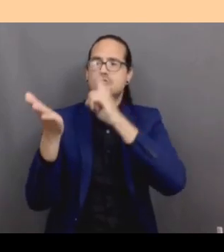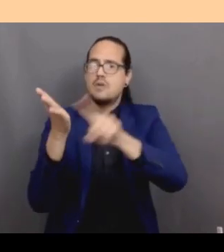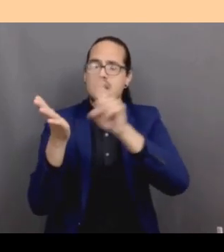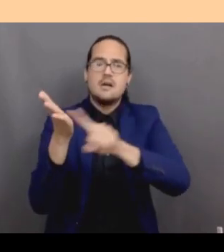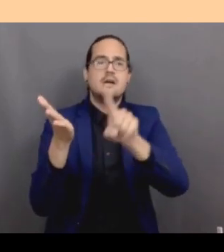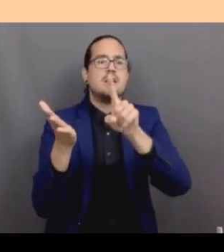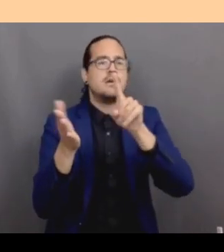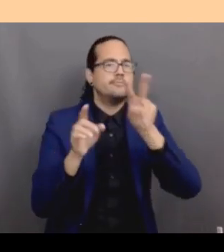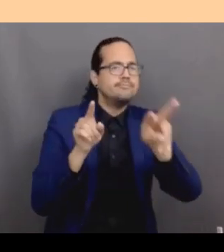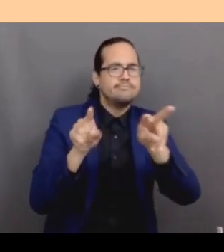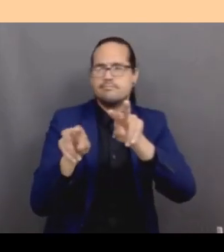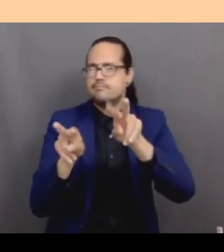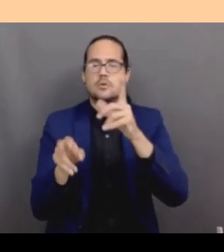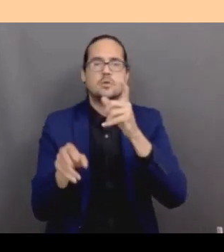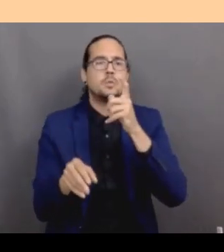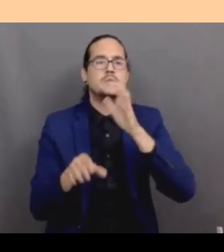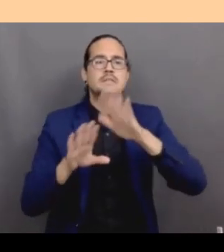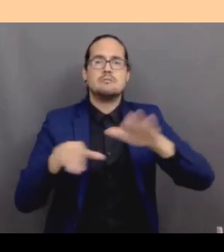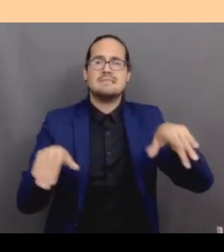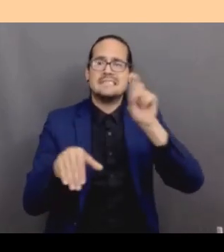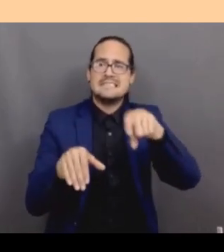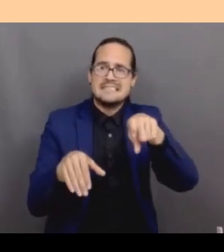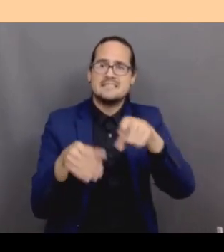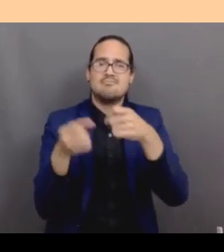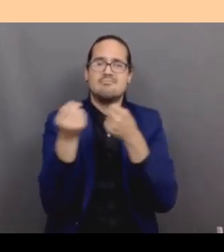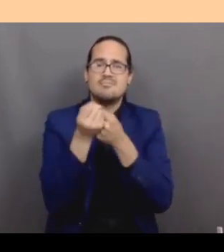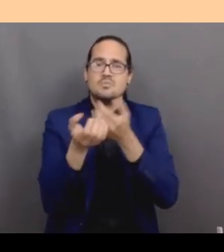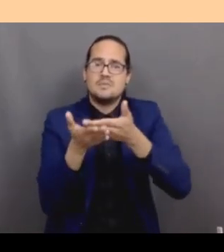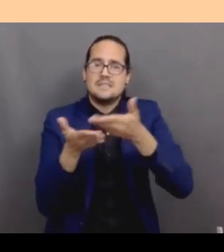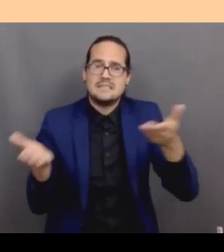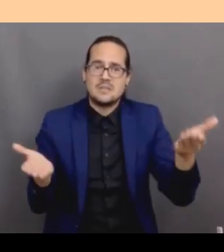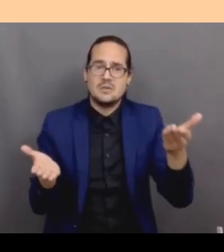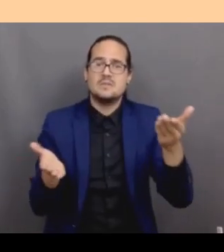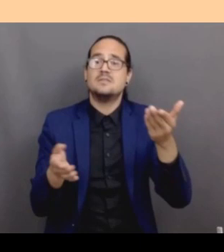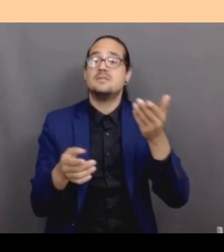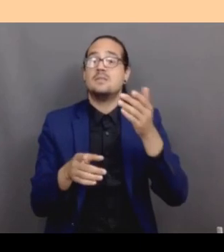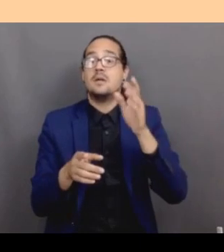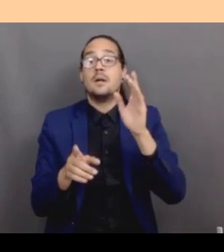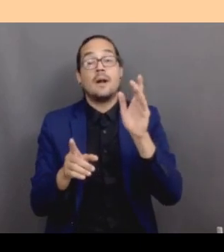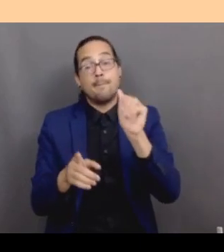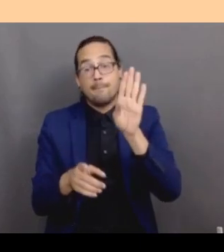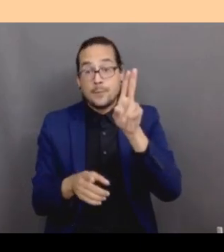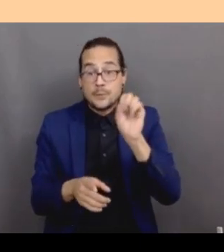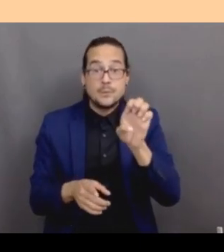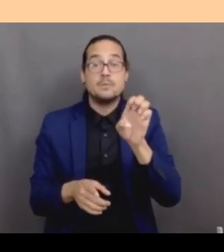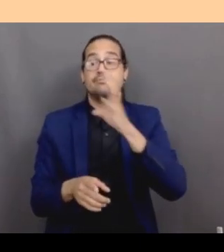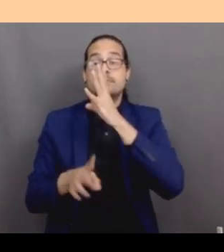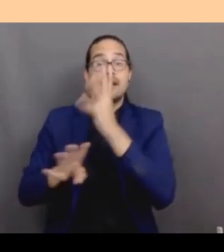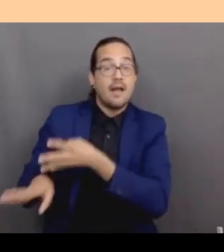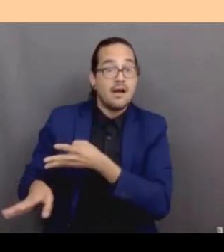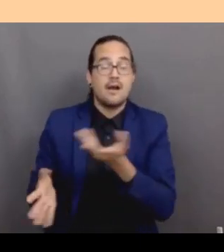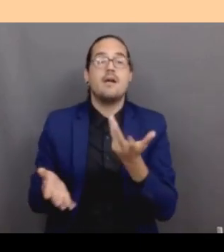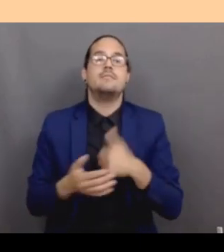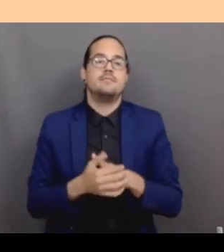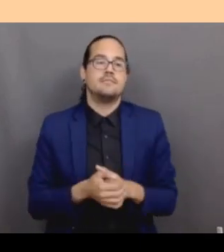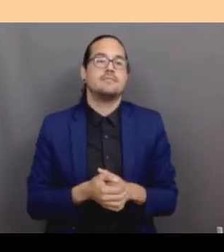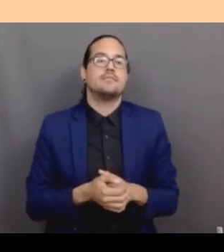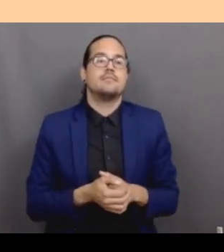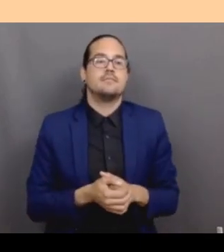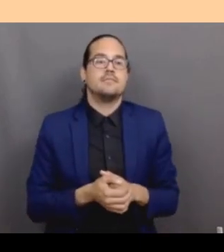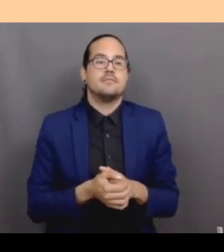need. Despite our shelter-in-place order, we're working hard to keep families together who are in crisis and ensure